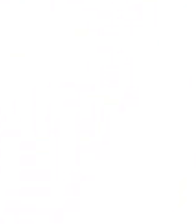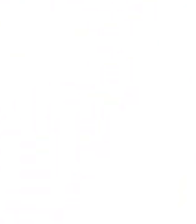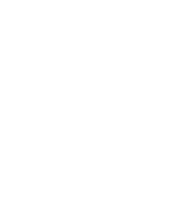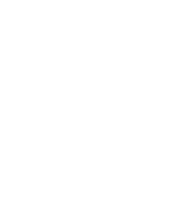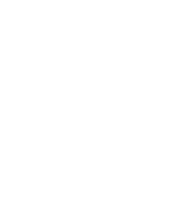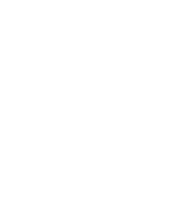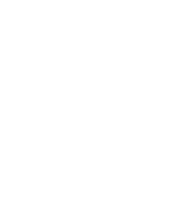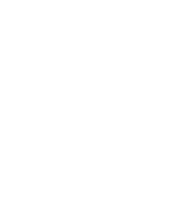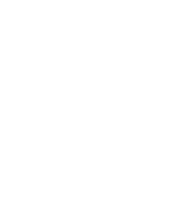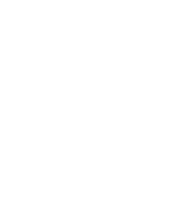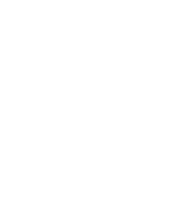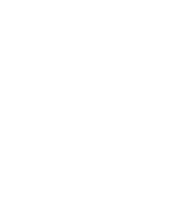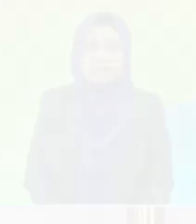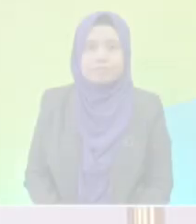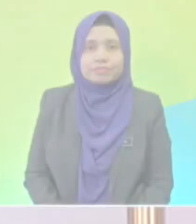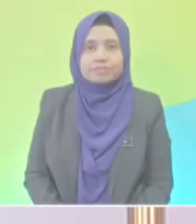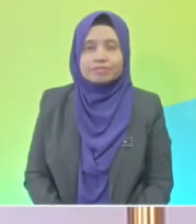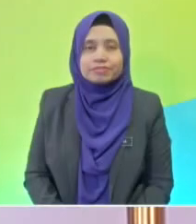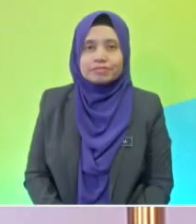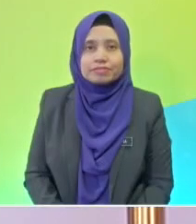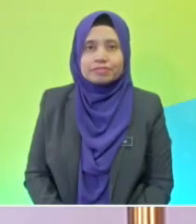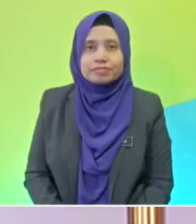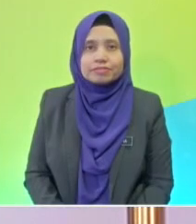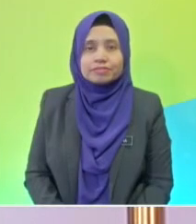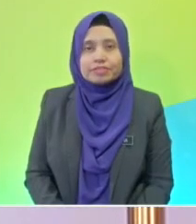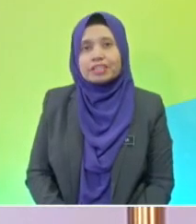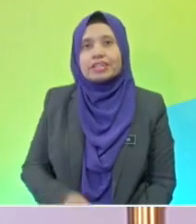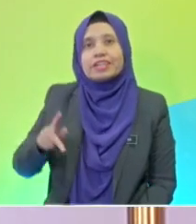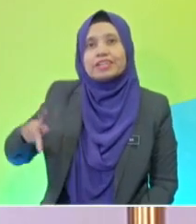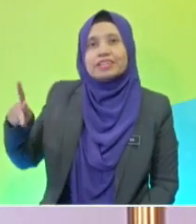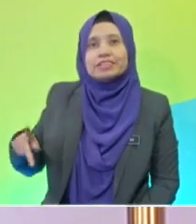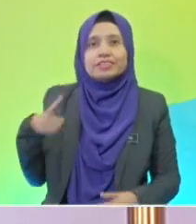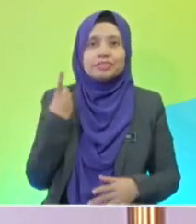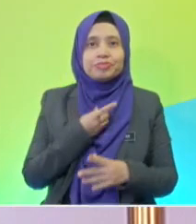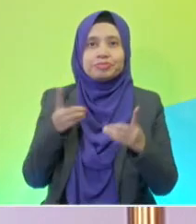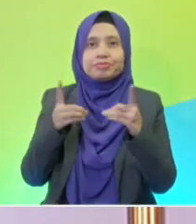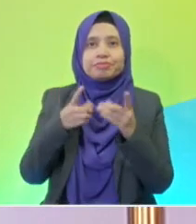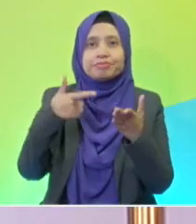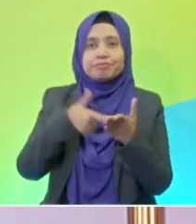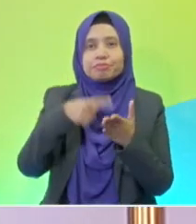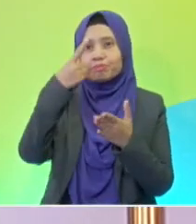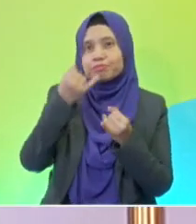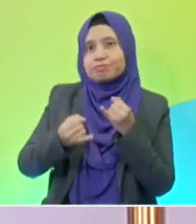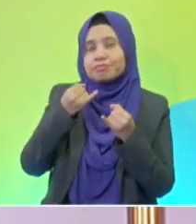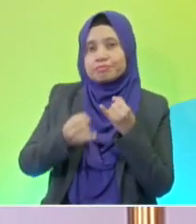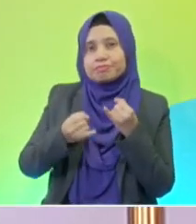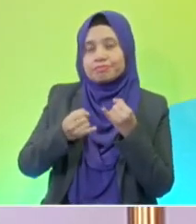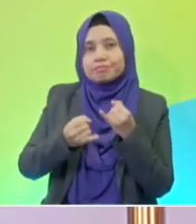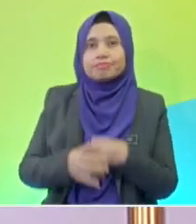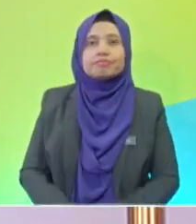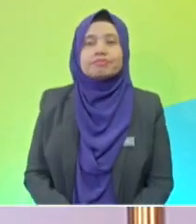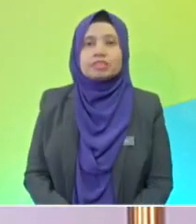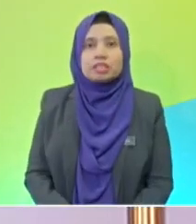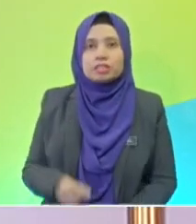EduwebTV KPM. Alright, pupils, we are back at the final segment today for English Language Form